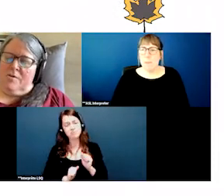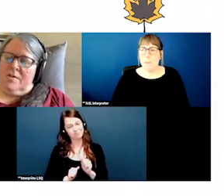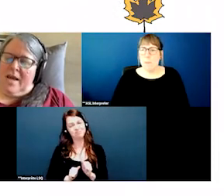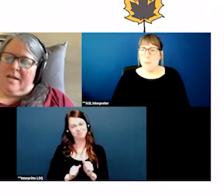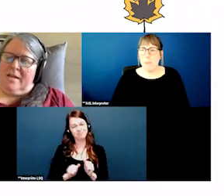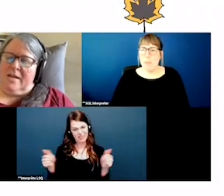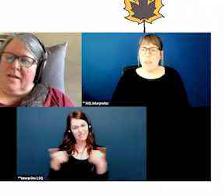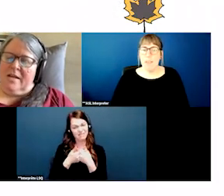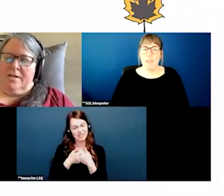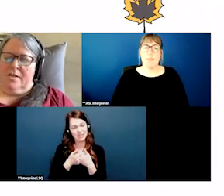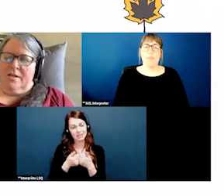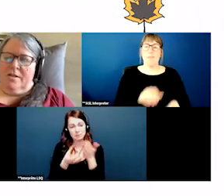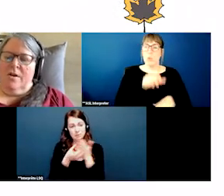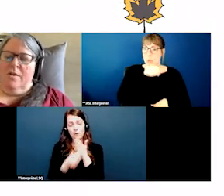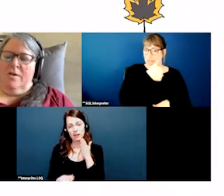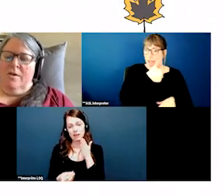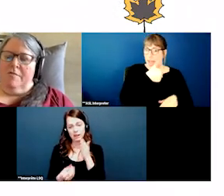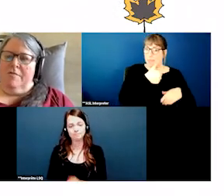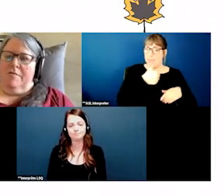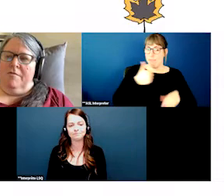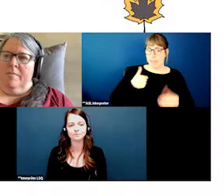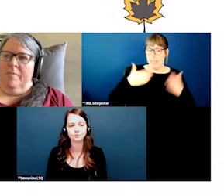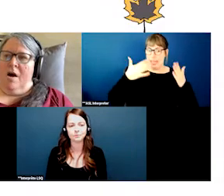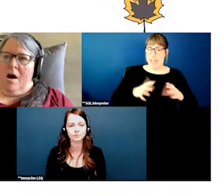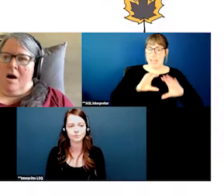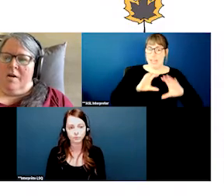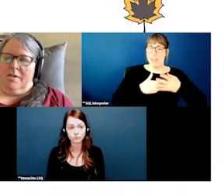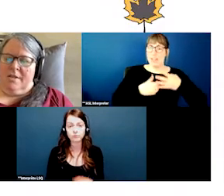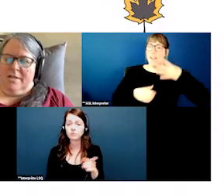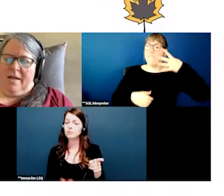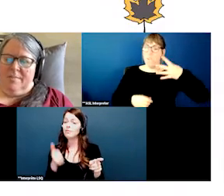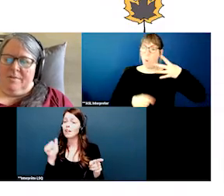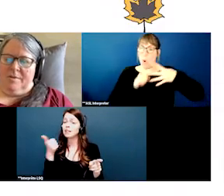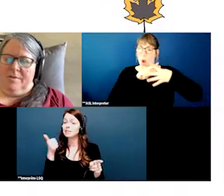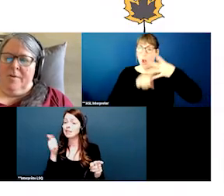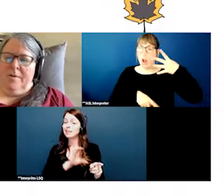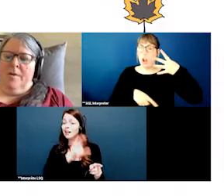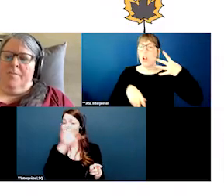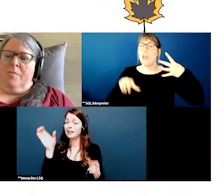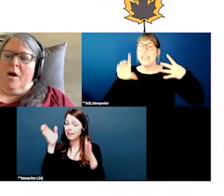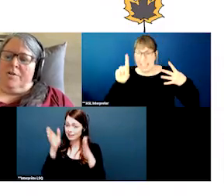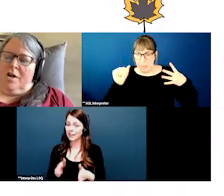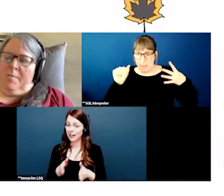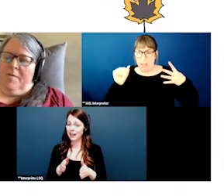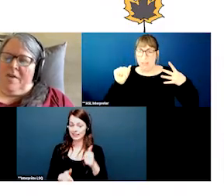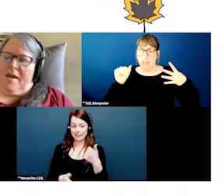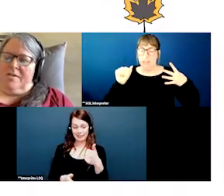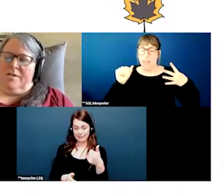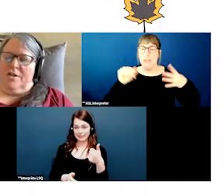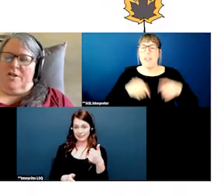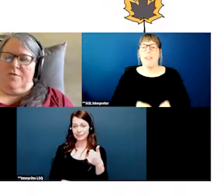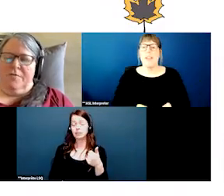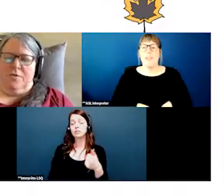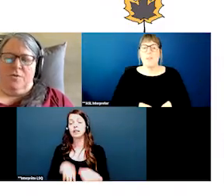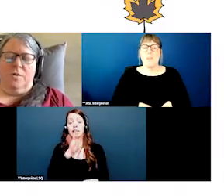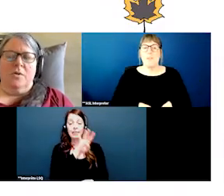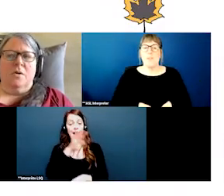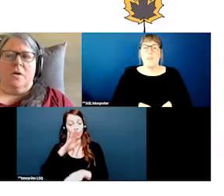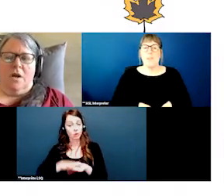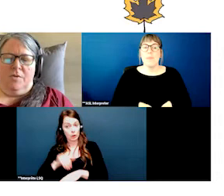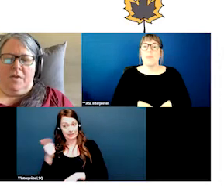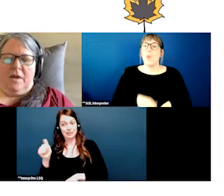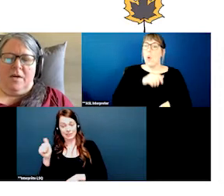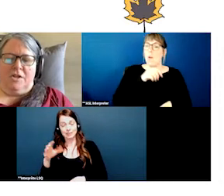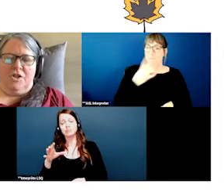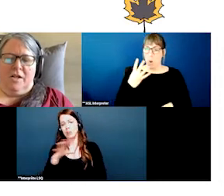Out of those 10 Canadians, 4 of them are disabled. On top of their concerns for